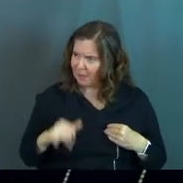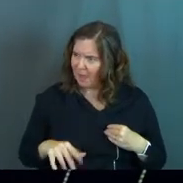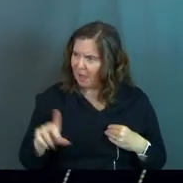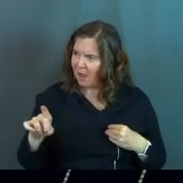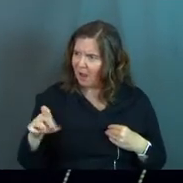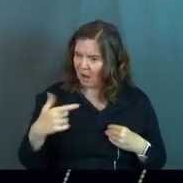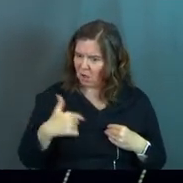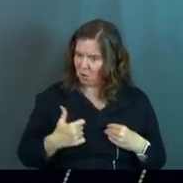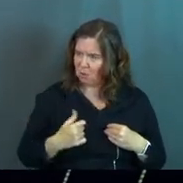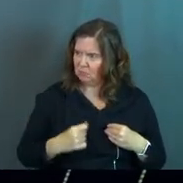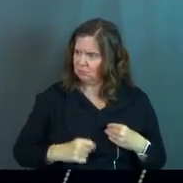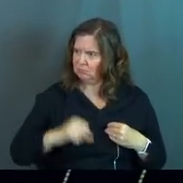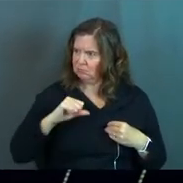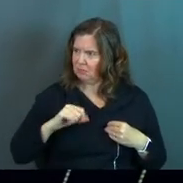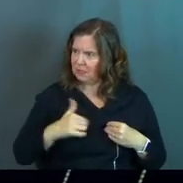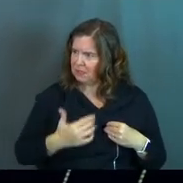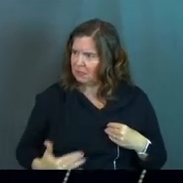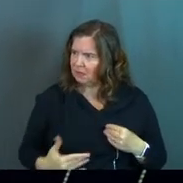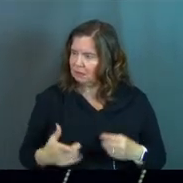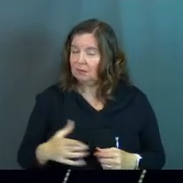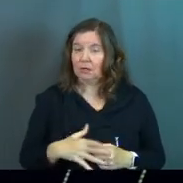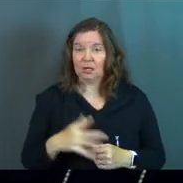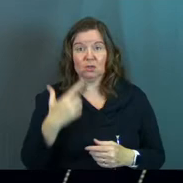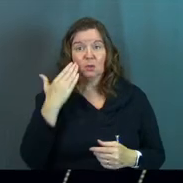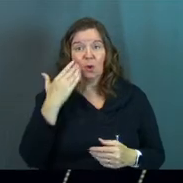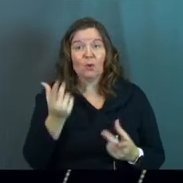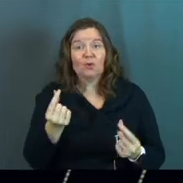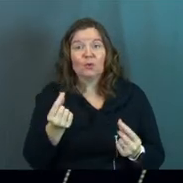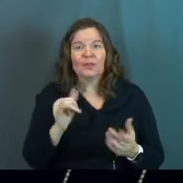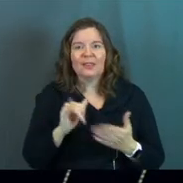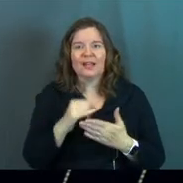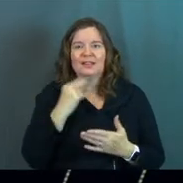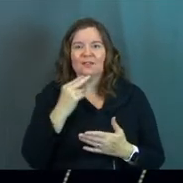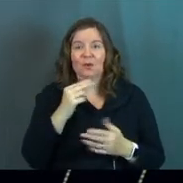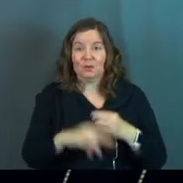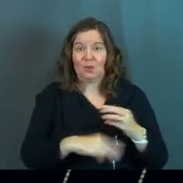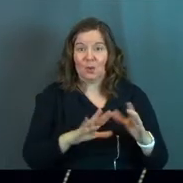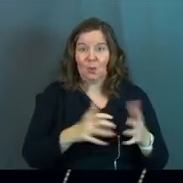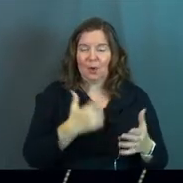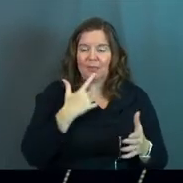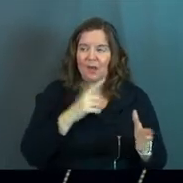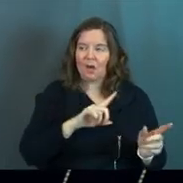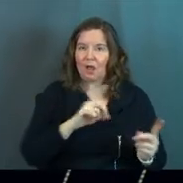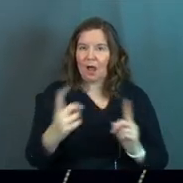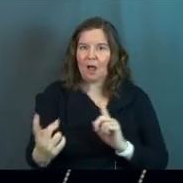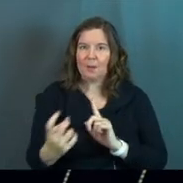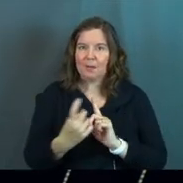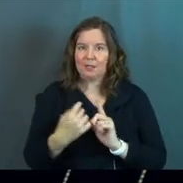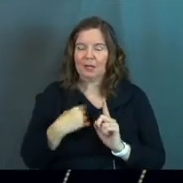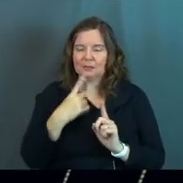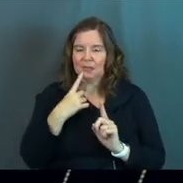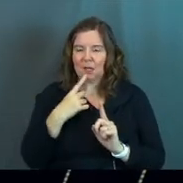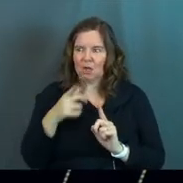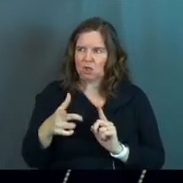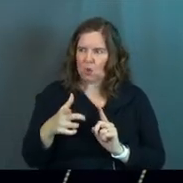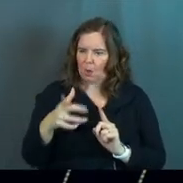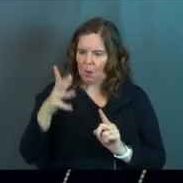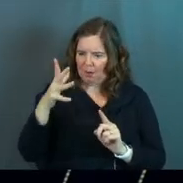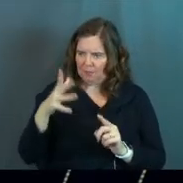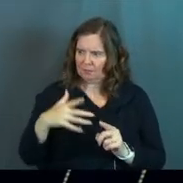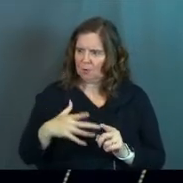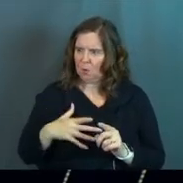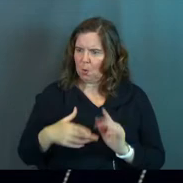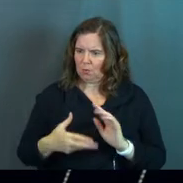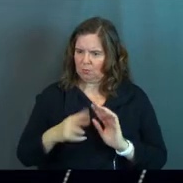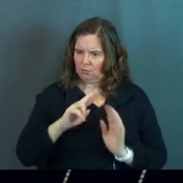stand about this thing? And you know what they're doing? That's the voice of the world, right? They're coming to you and they're saying, your manhood is